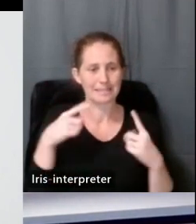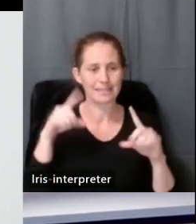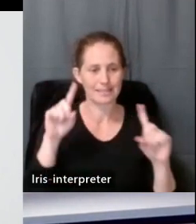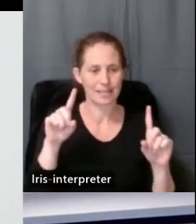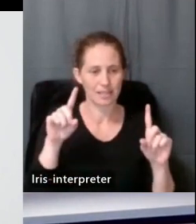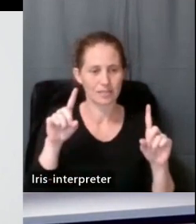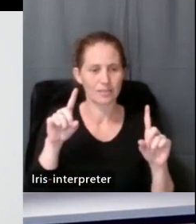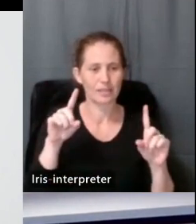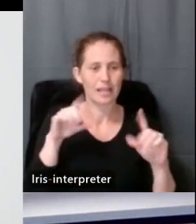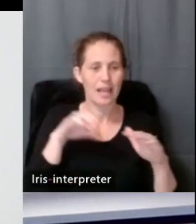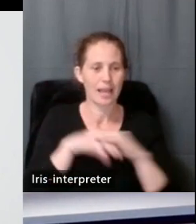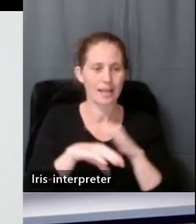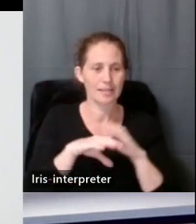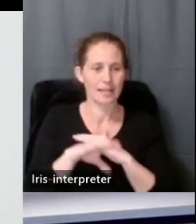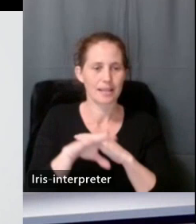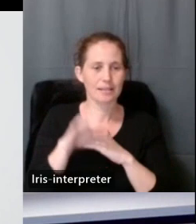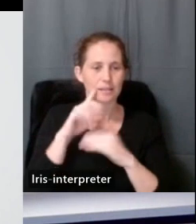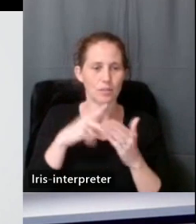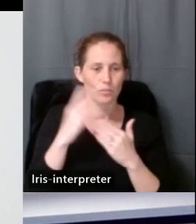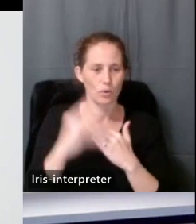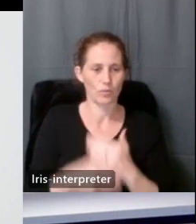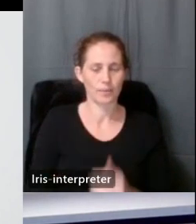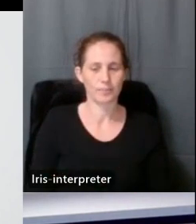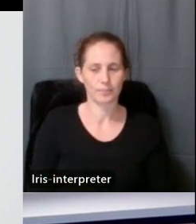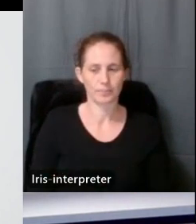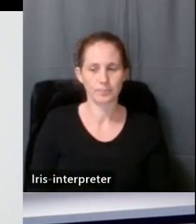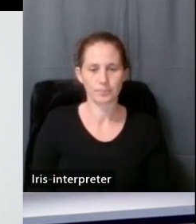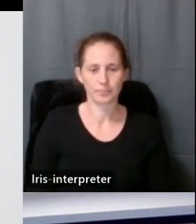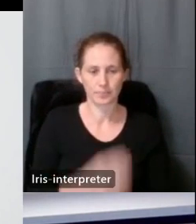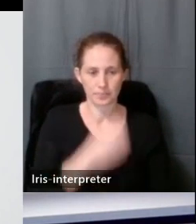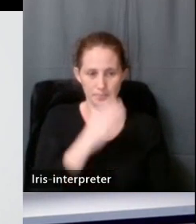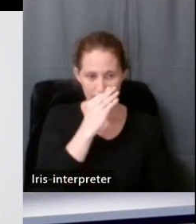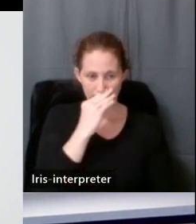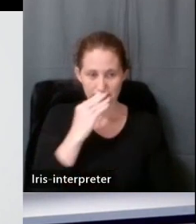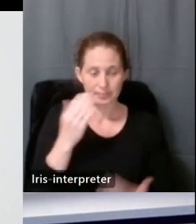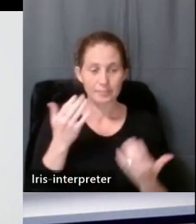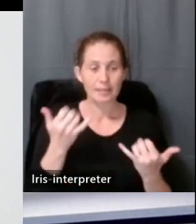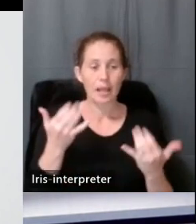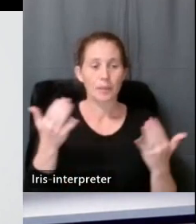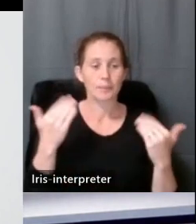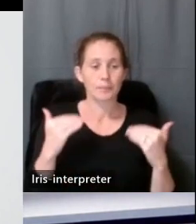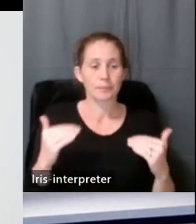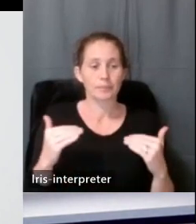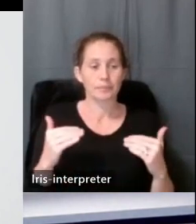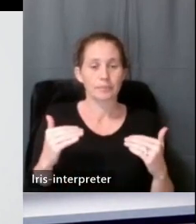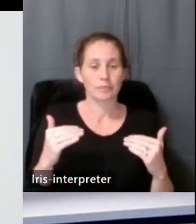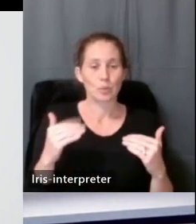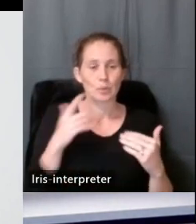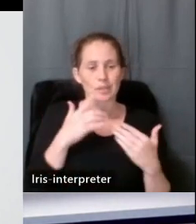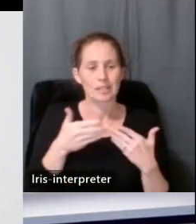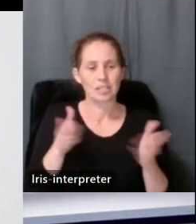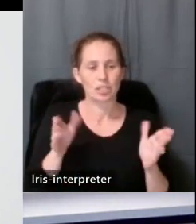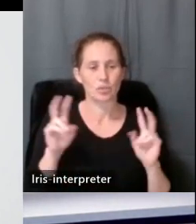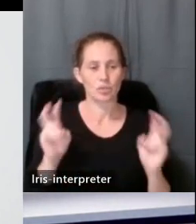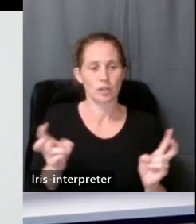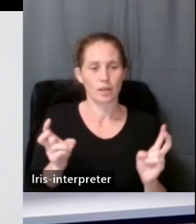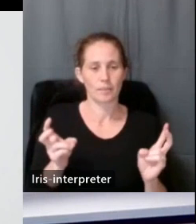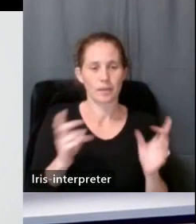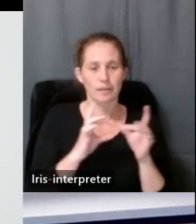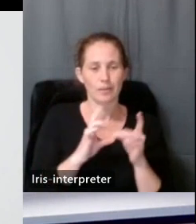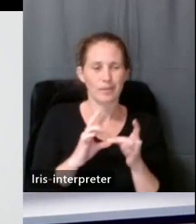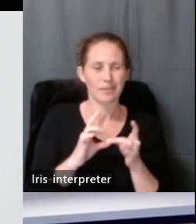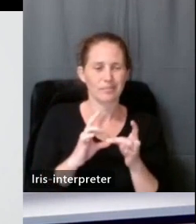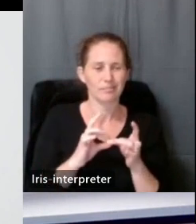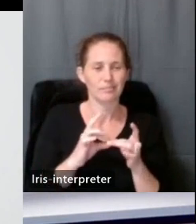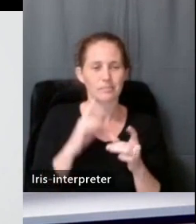successfully access the program. So let's move now to the next general topic. We've heard